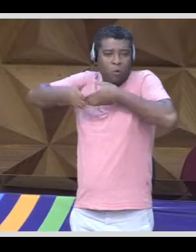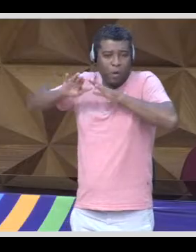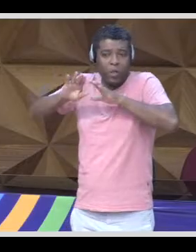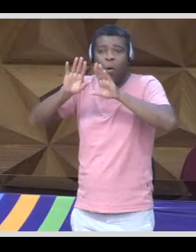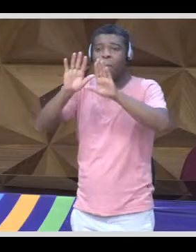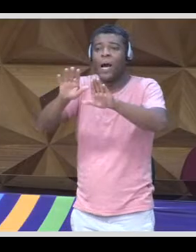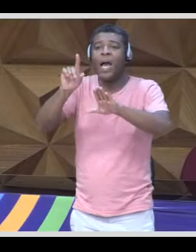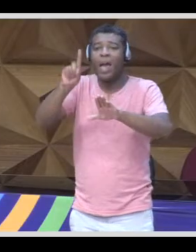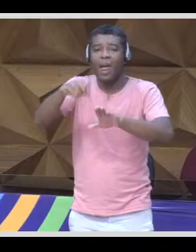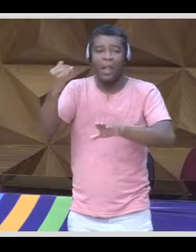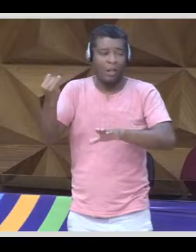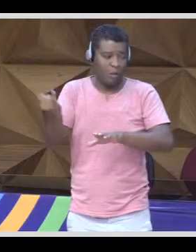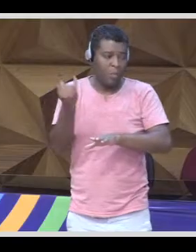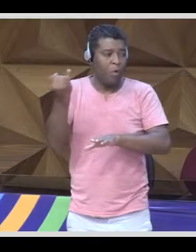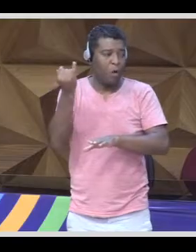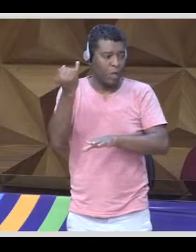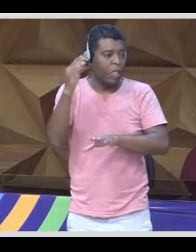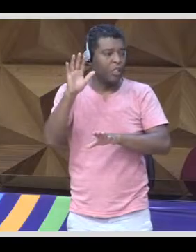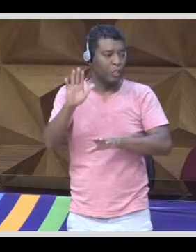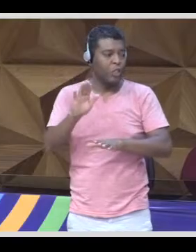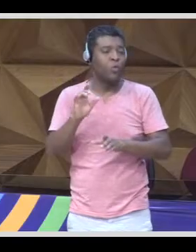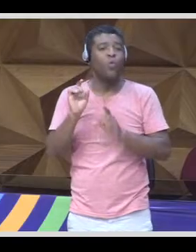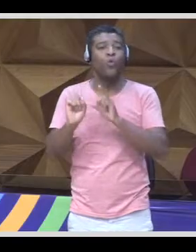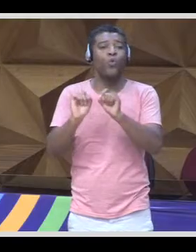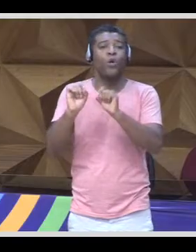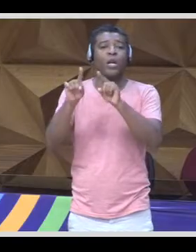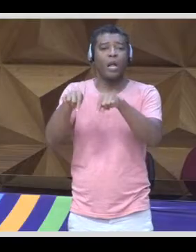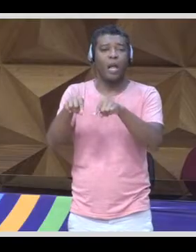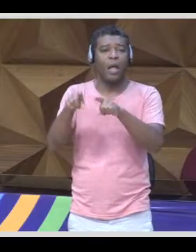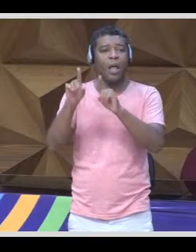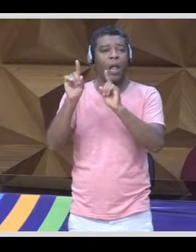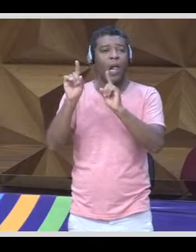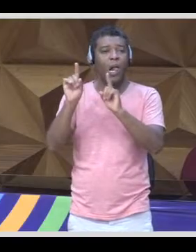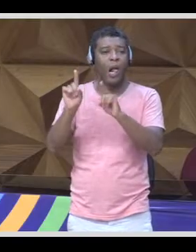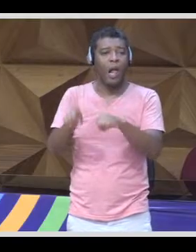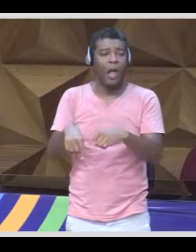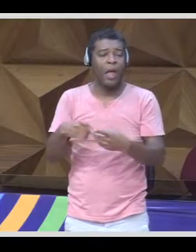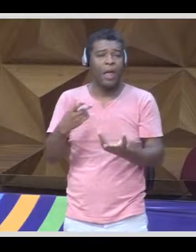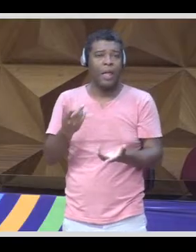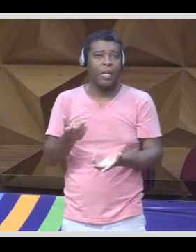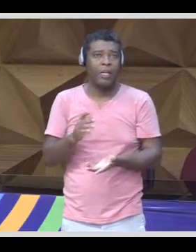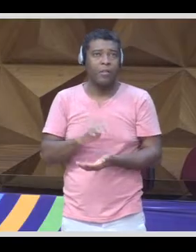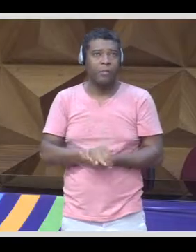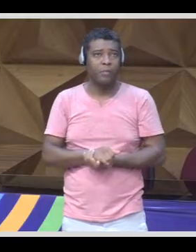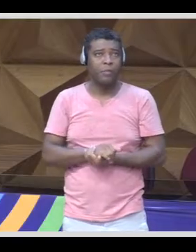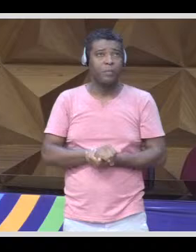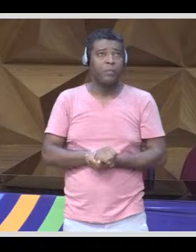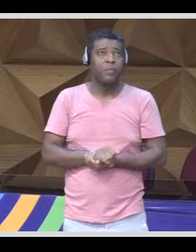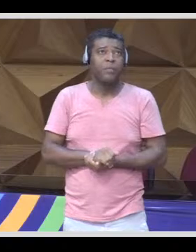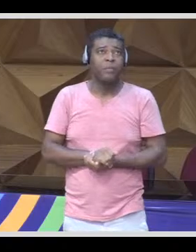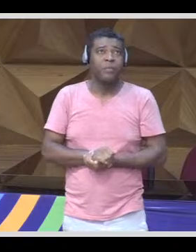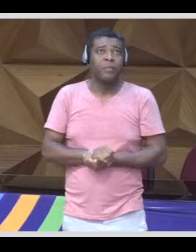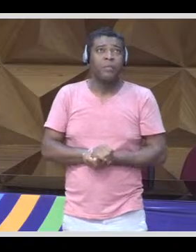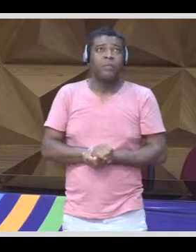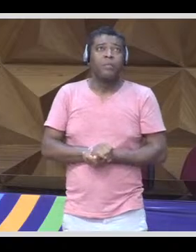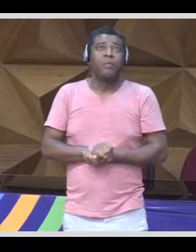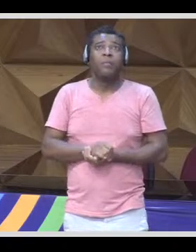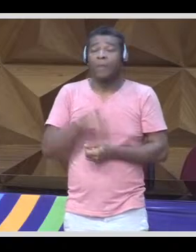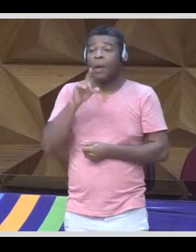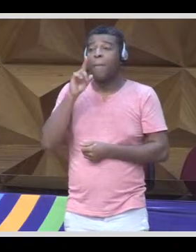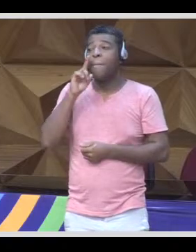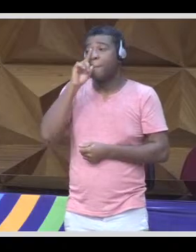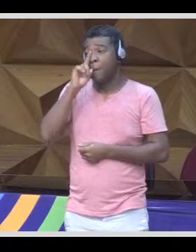bringing here today, which is harms, dangers for kids online. And the